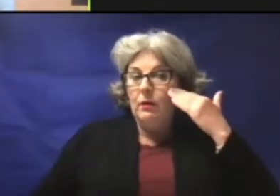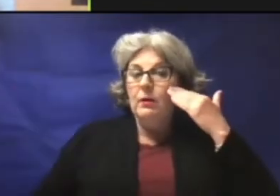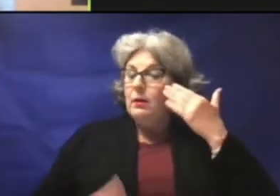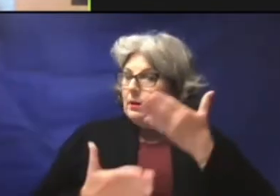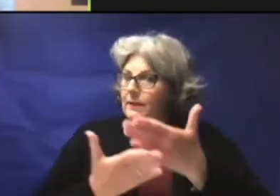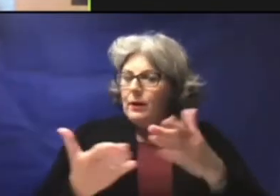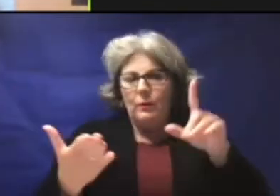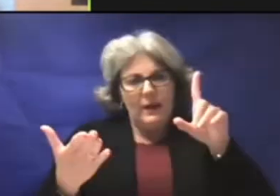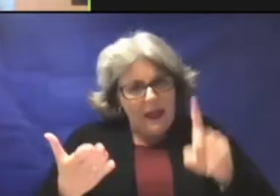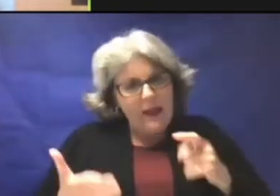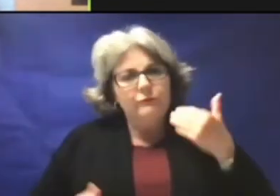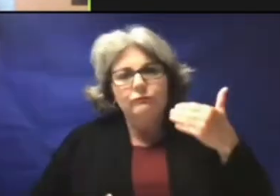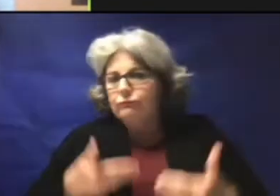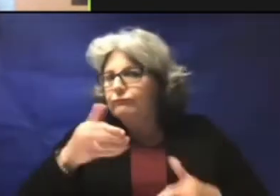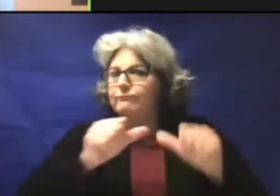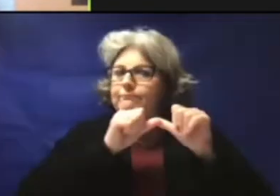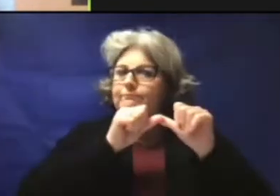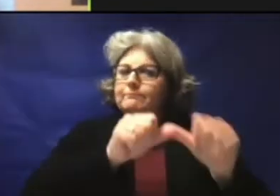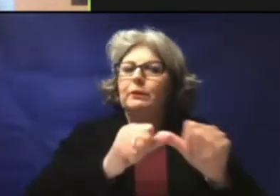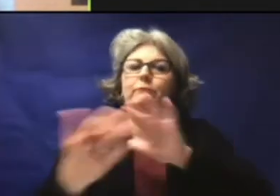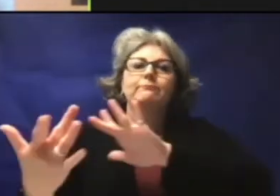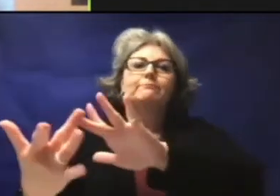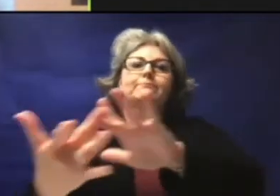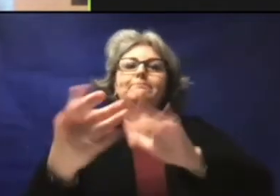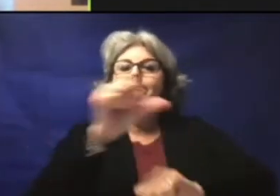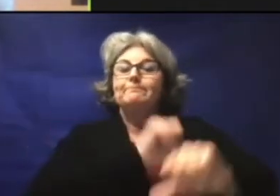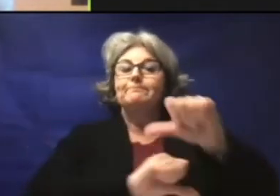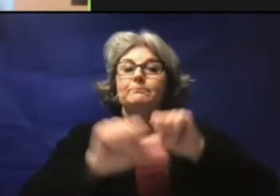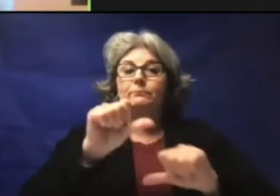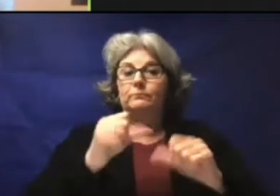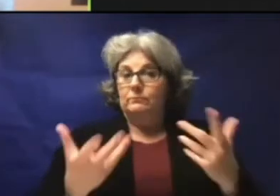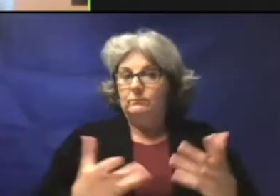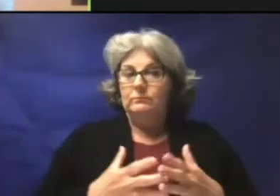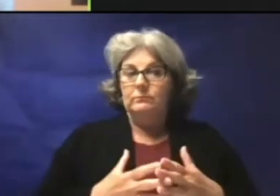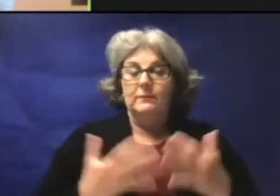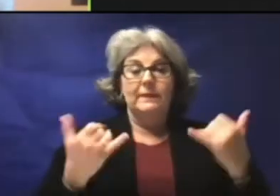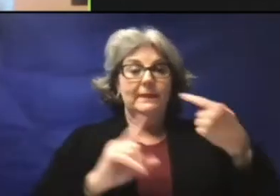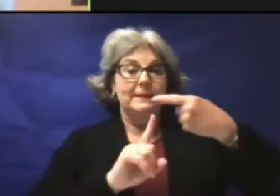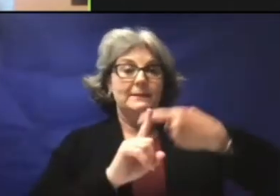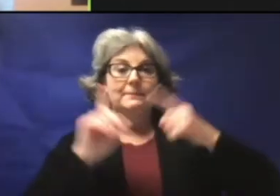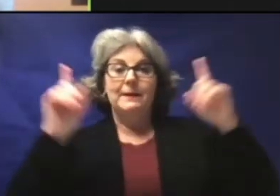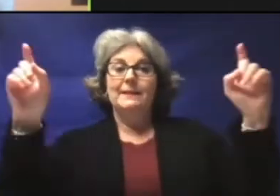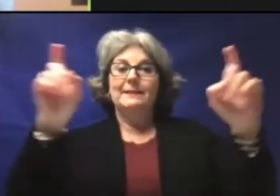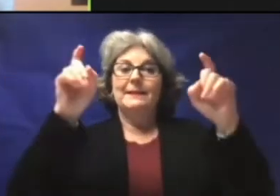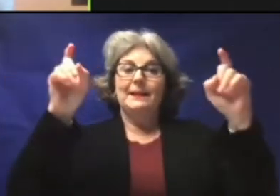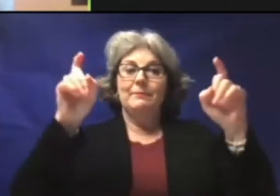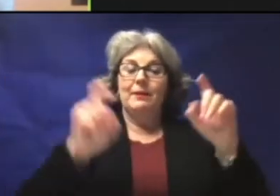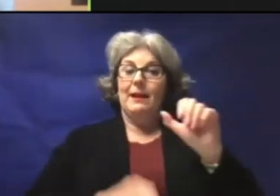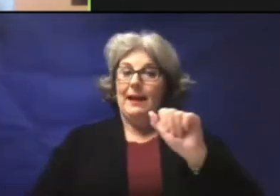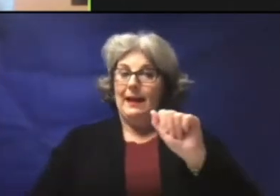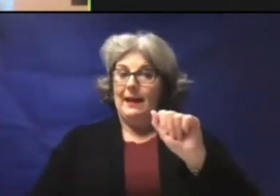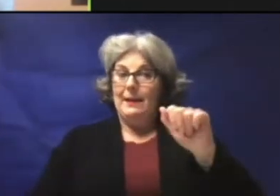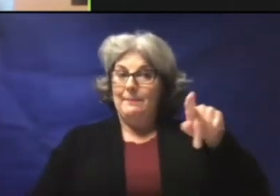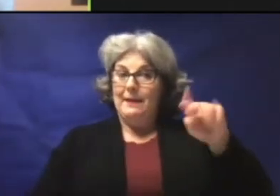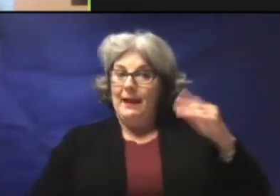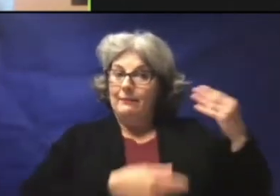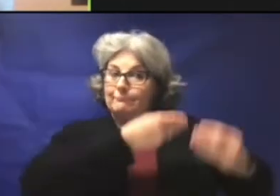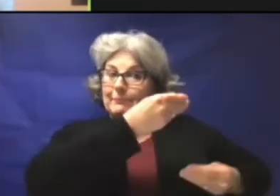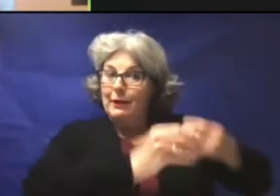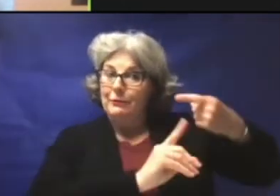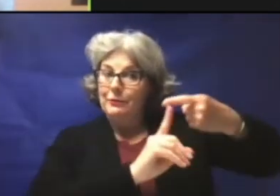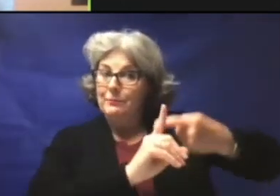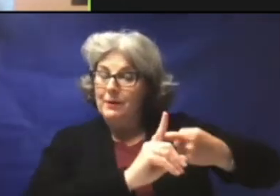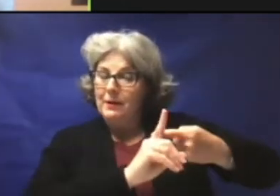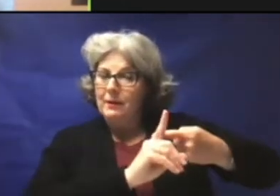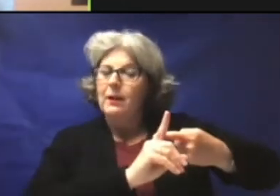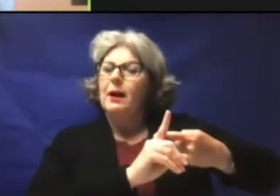we've got to continue. Even as we this month celebrate APA Heritage Month, that we have